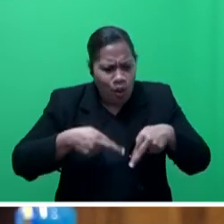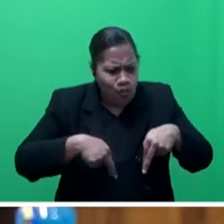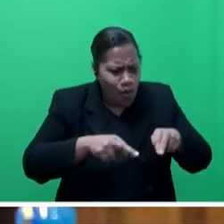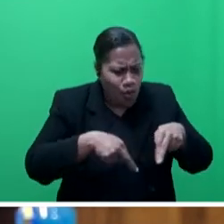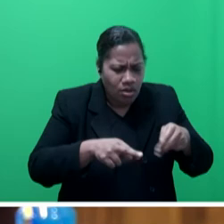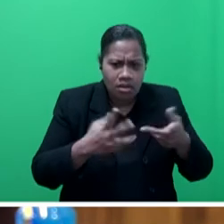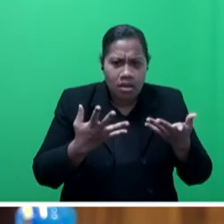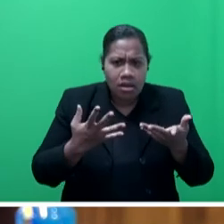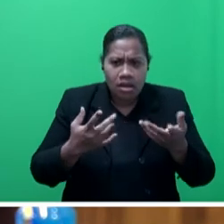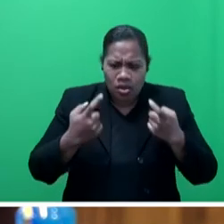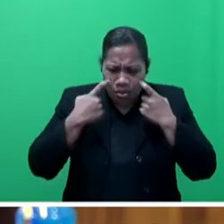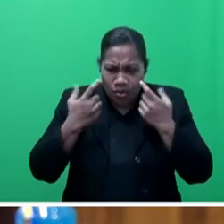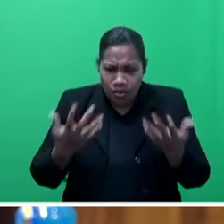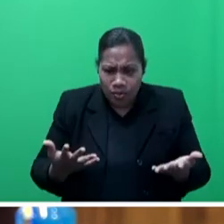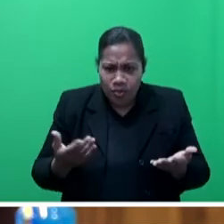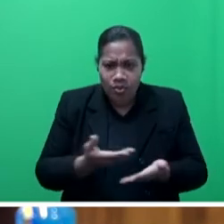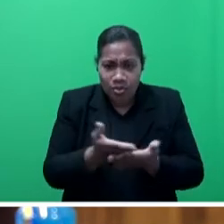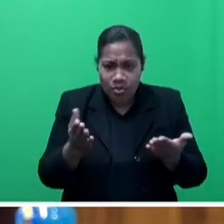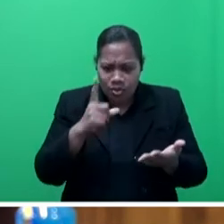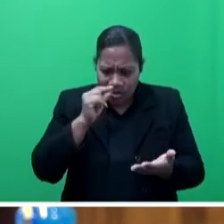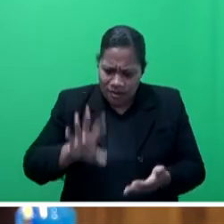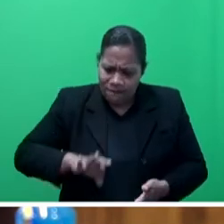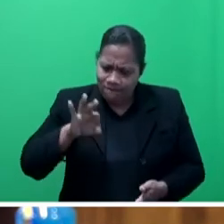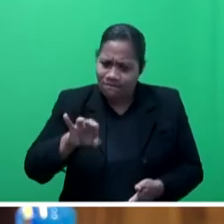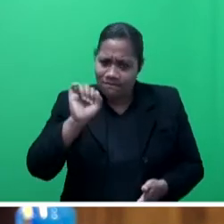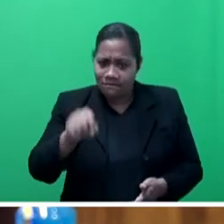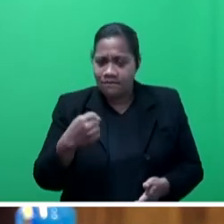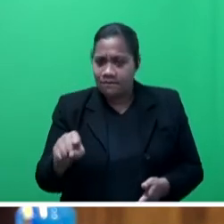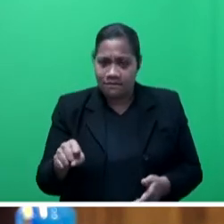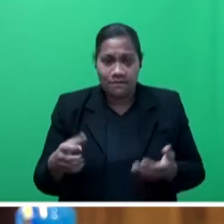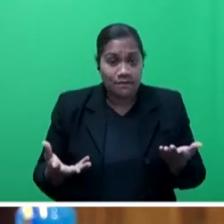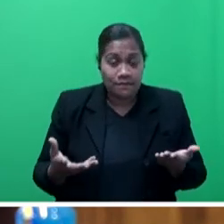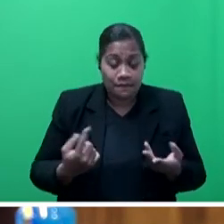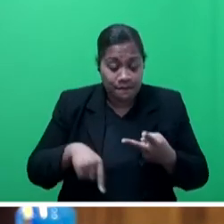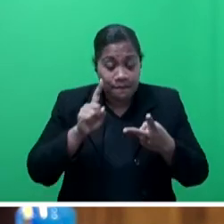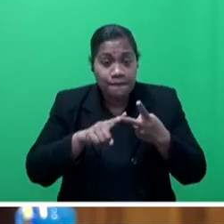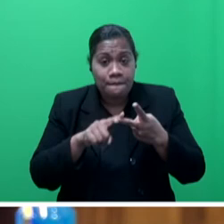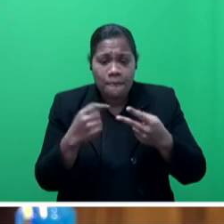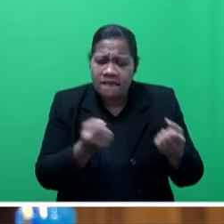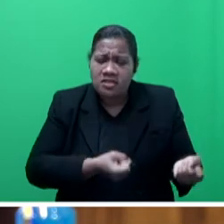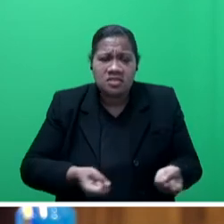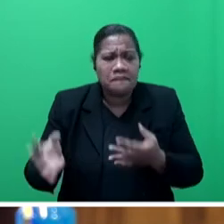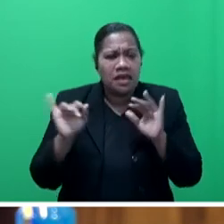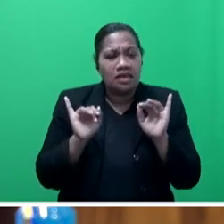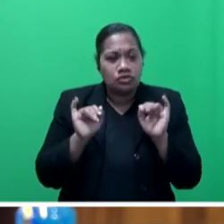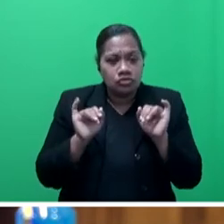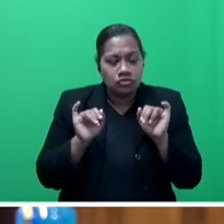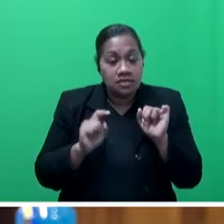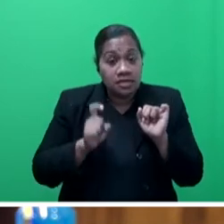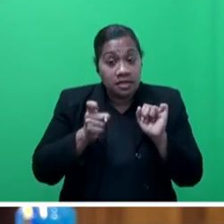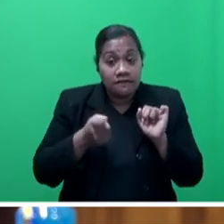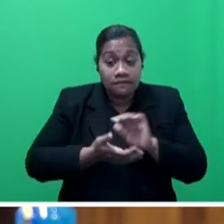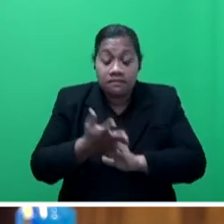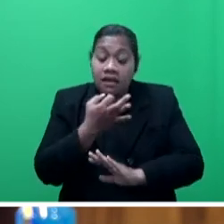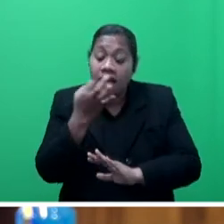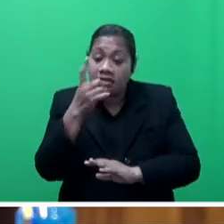you whether it's affordable or not, Mr. Speaker. Sir. Number two, it's a supply issue. If you go and ask people whether they're able